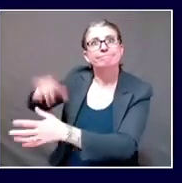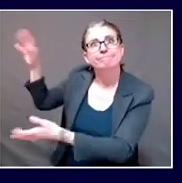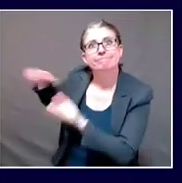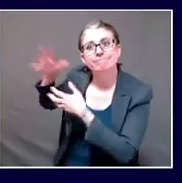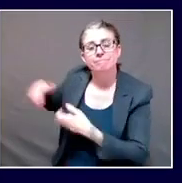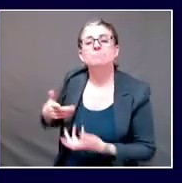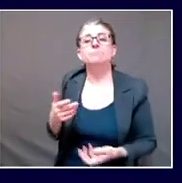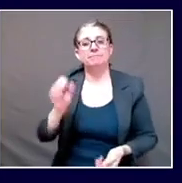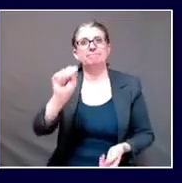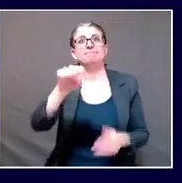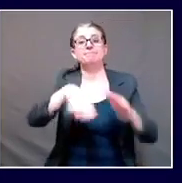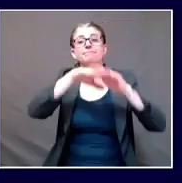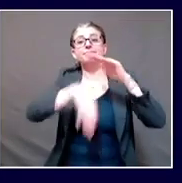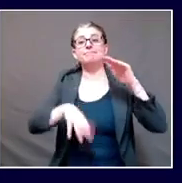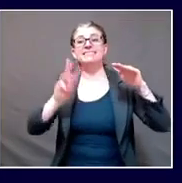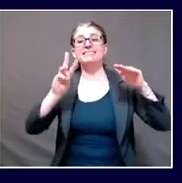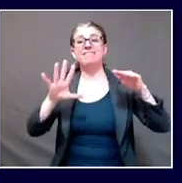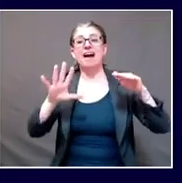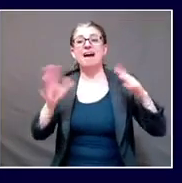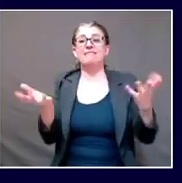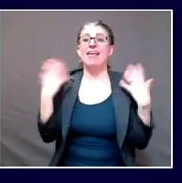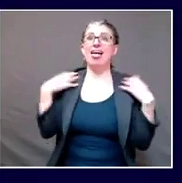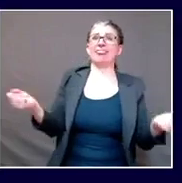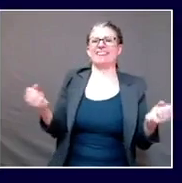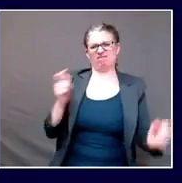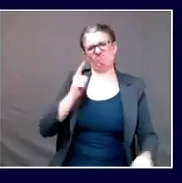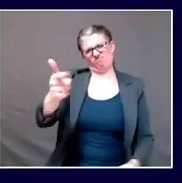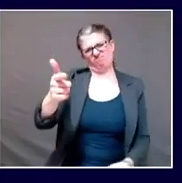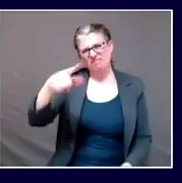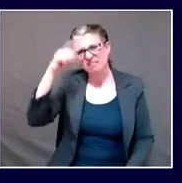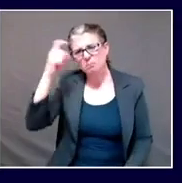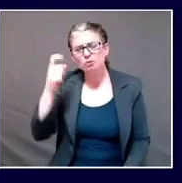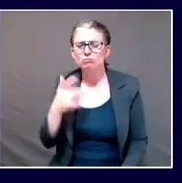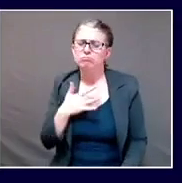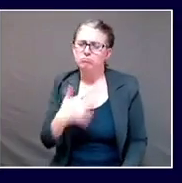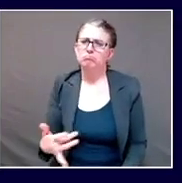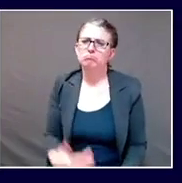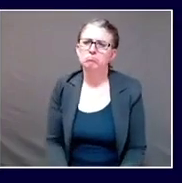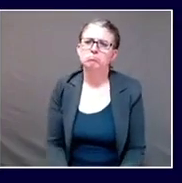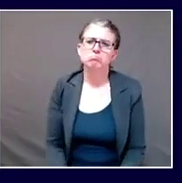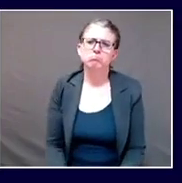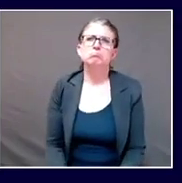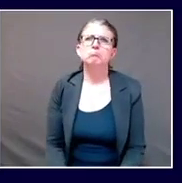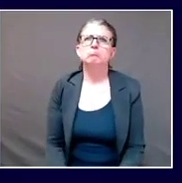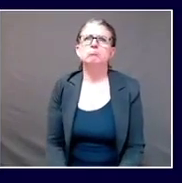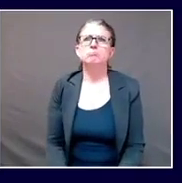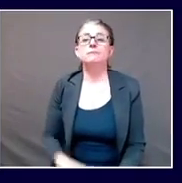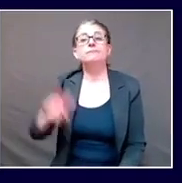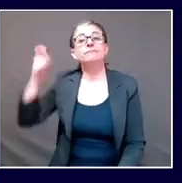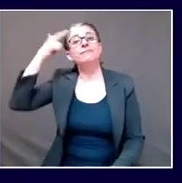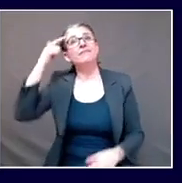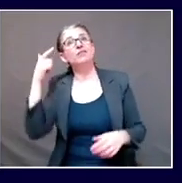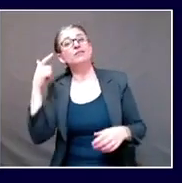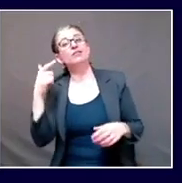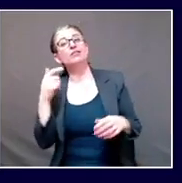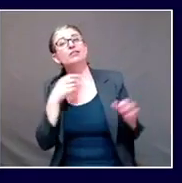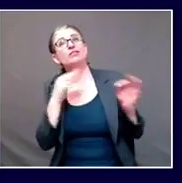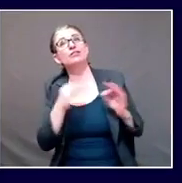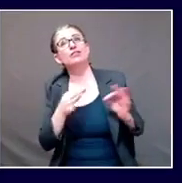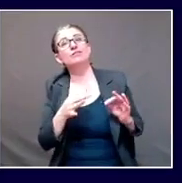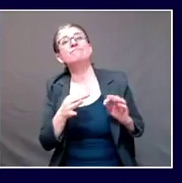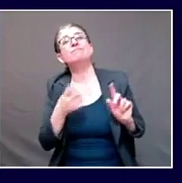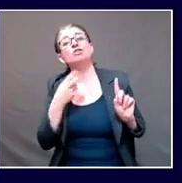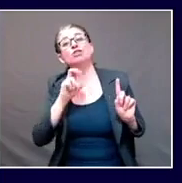And to put another bow on it, Patrick, that is exactly why Dr. Shaw has been saying repeatedly, it is why we have to